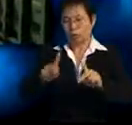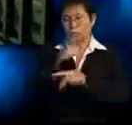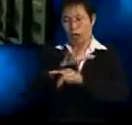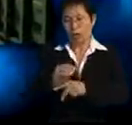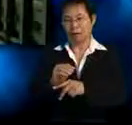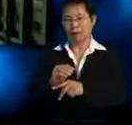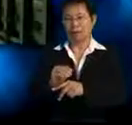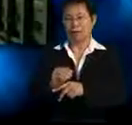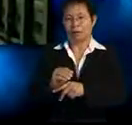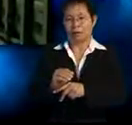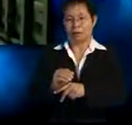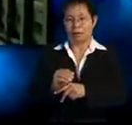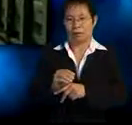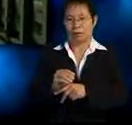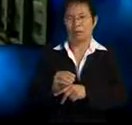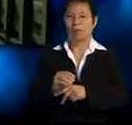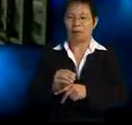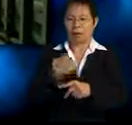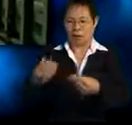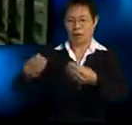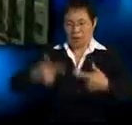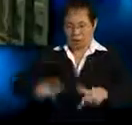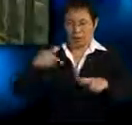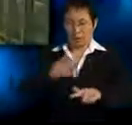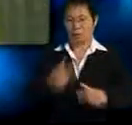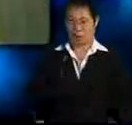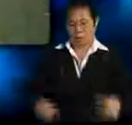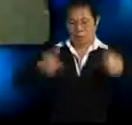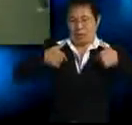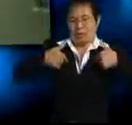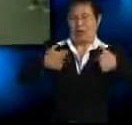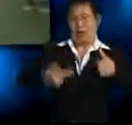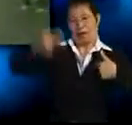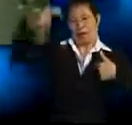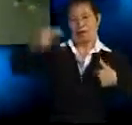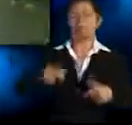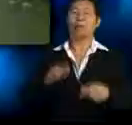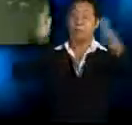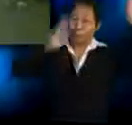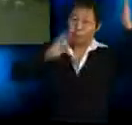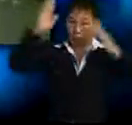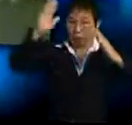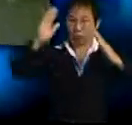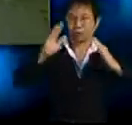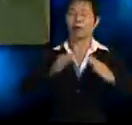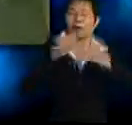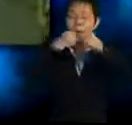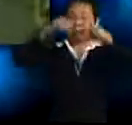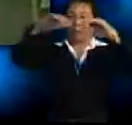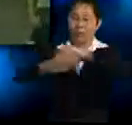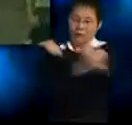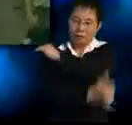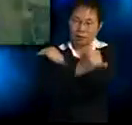has afforded us with high living standards. Our nation Malaysia is a truly blessed